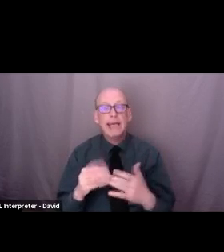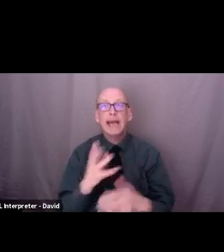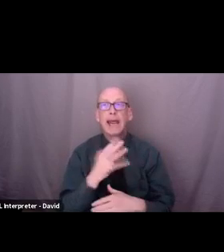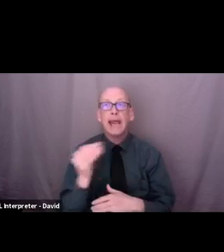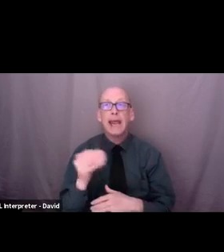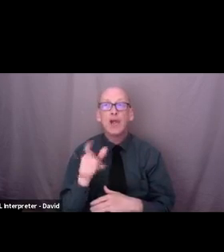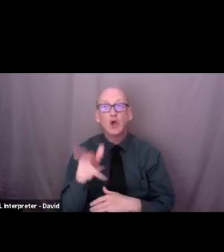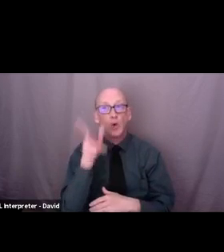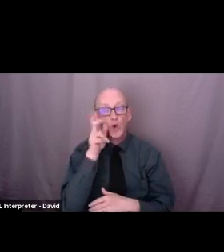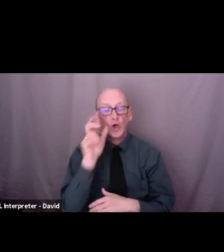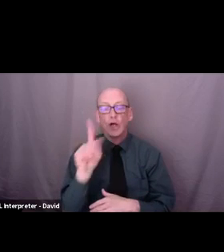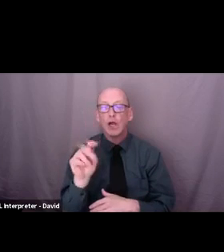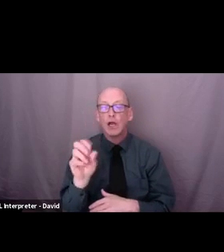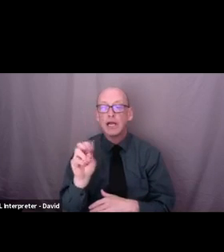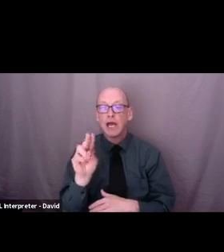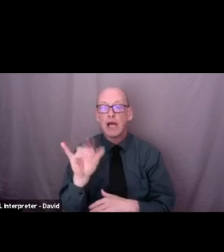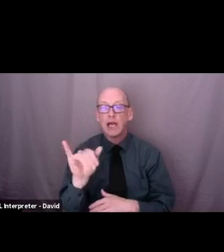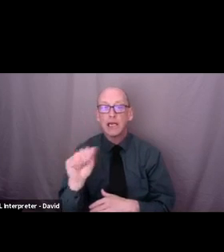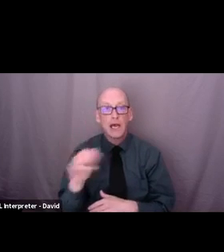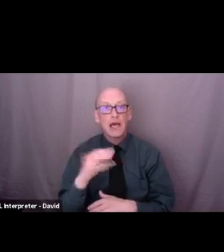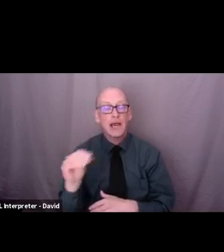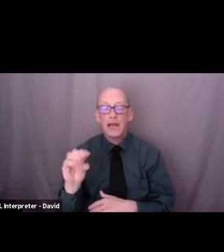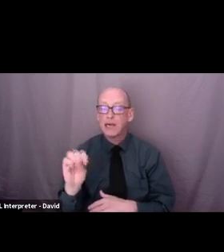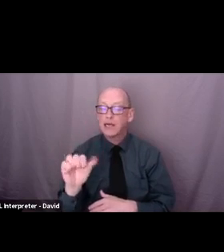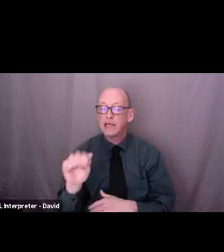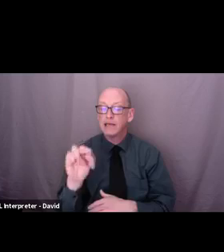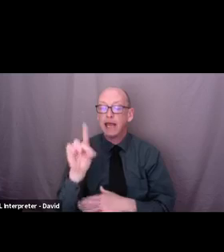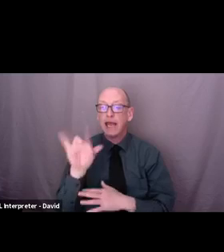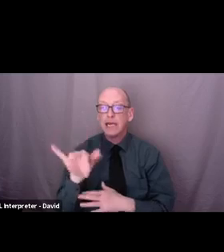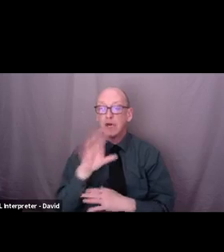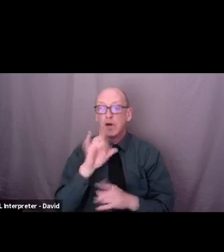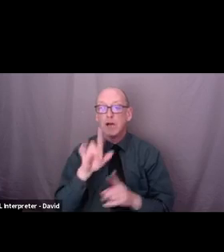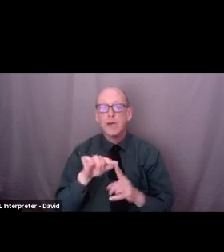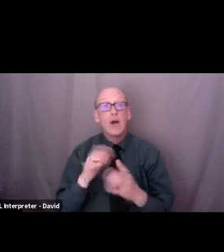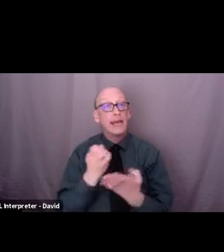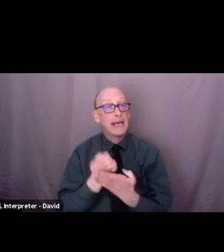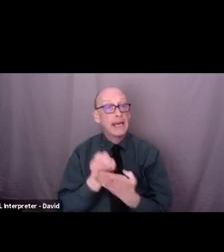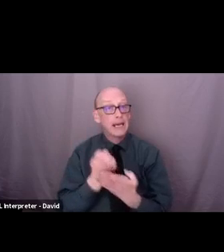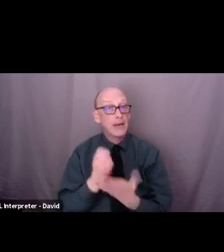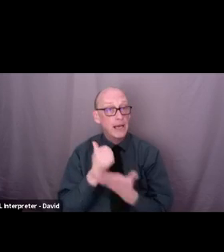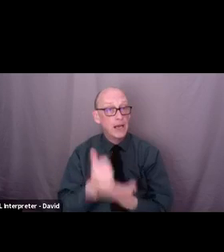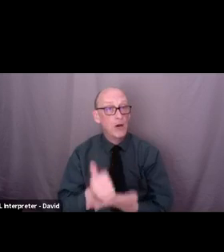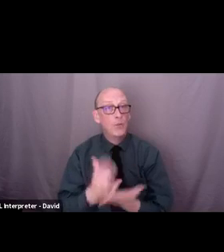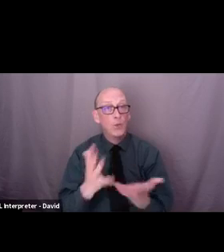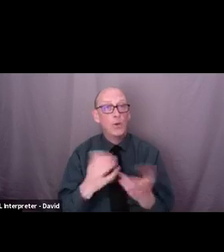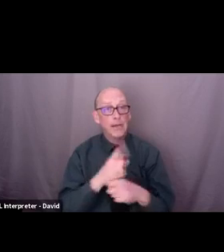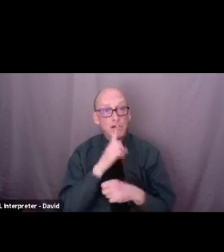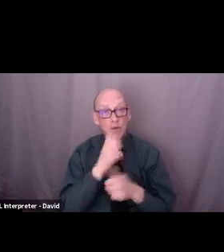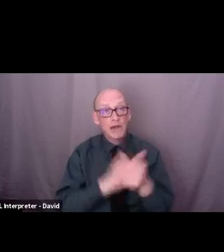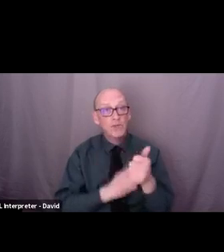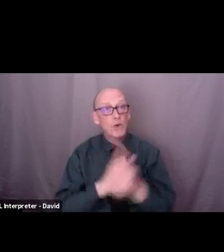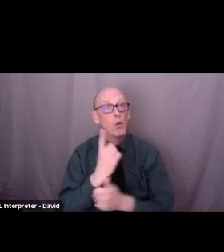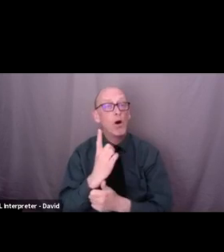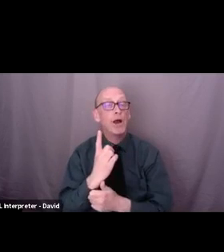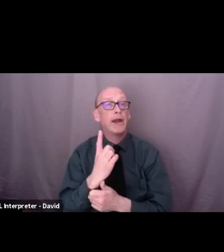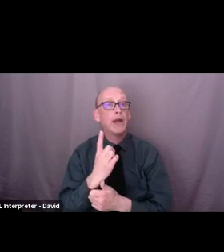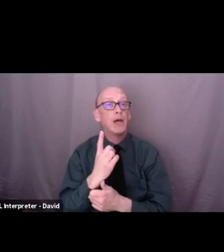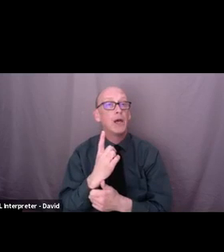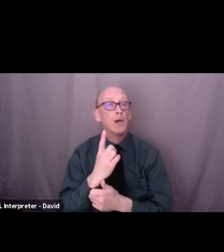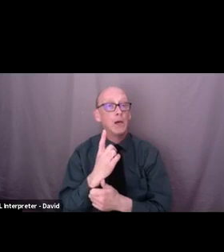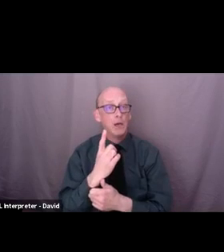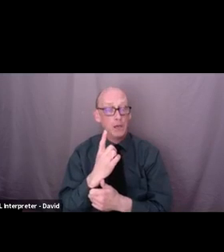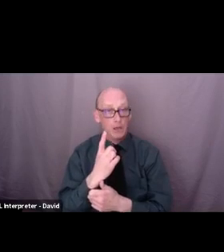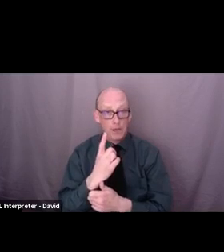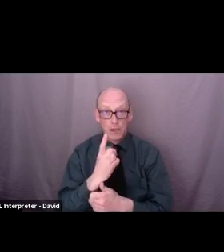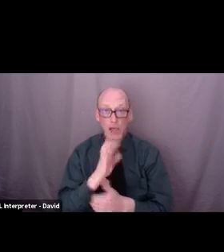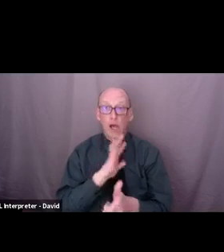Tanya Saunders and Sandy talk about, in the way of economic help as well. So we want to make sure that everybody is